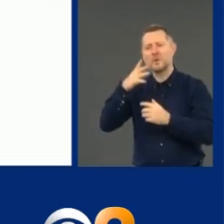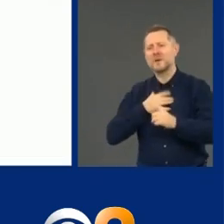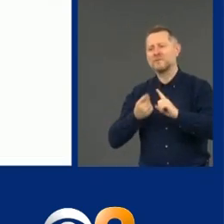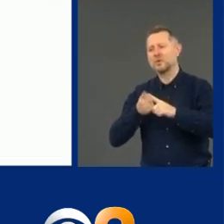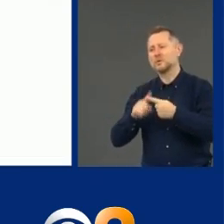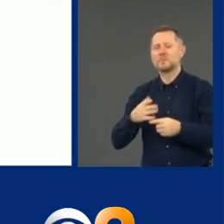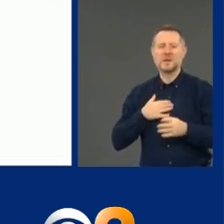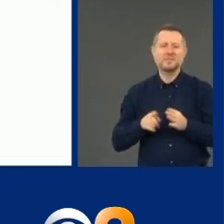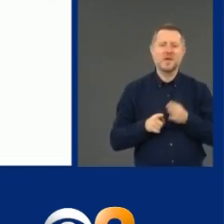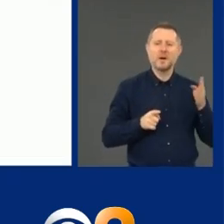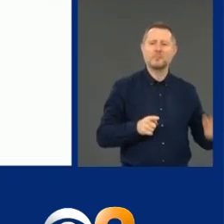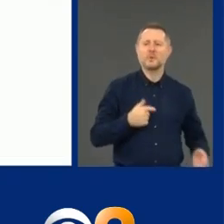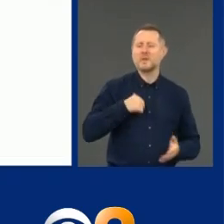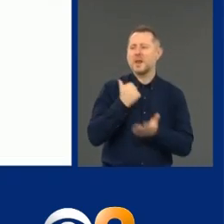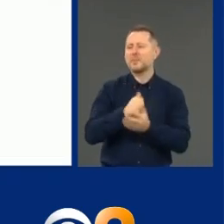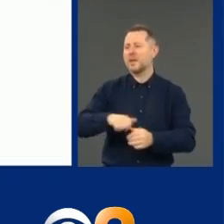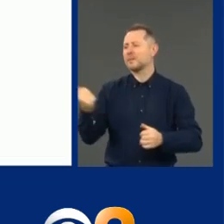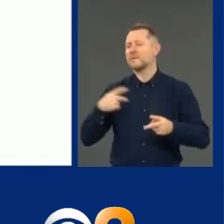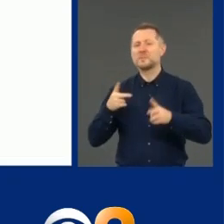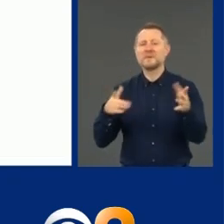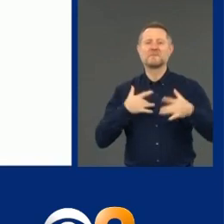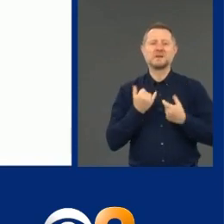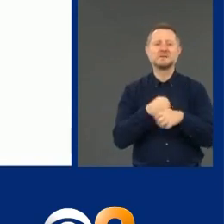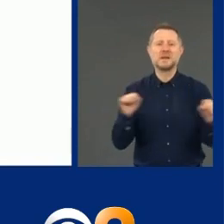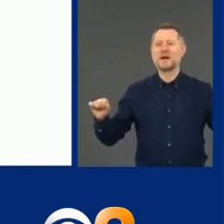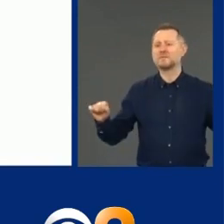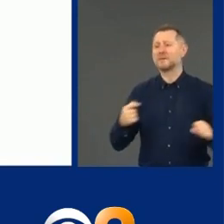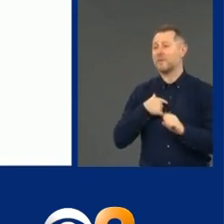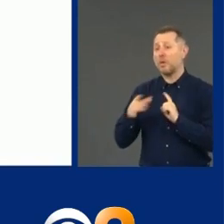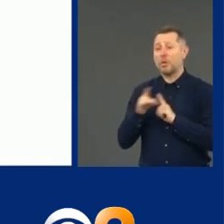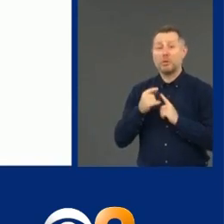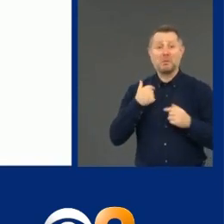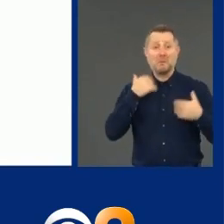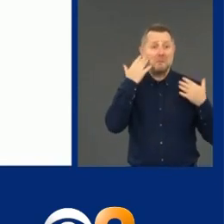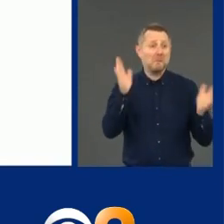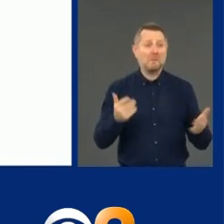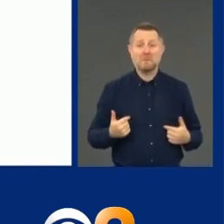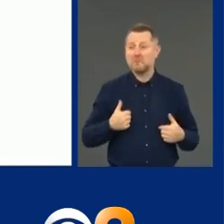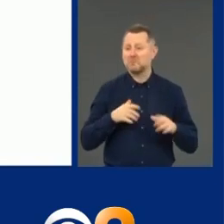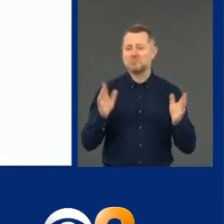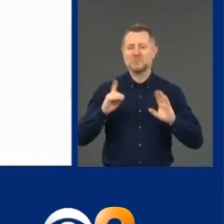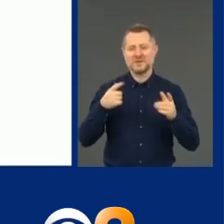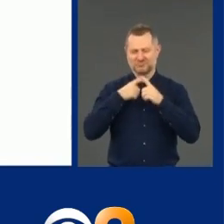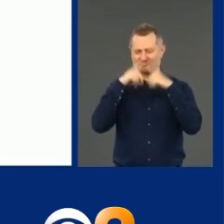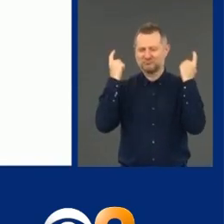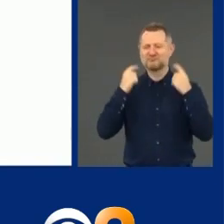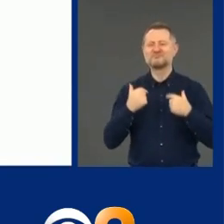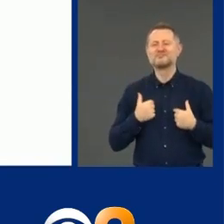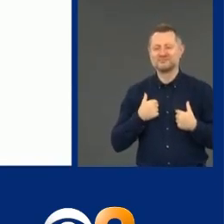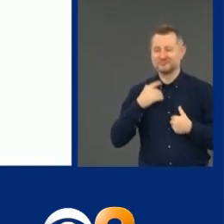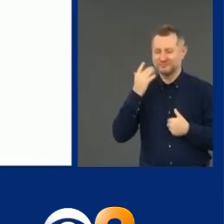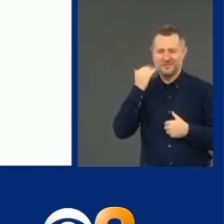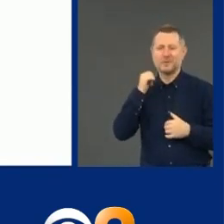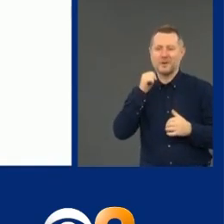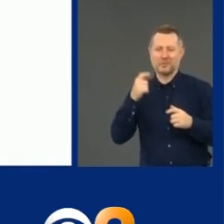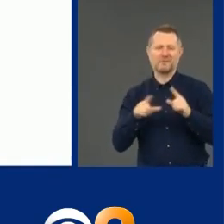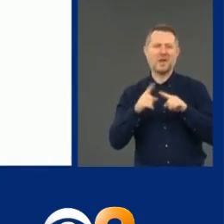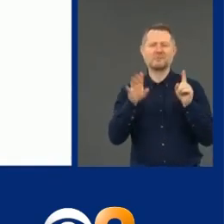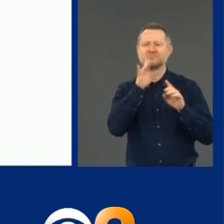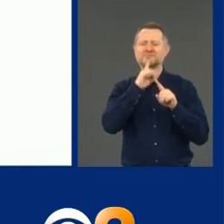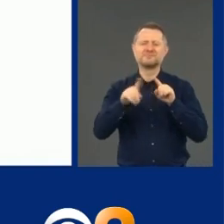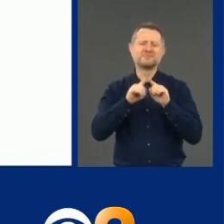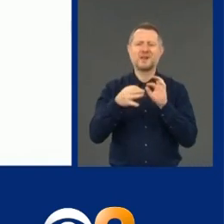help others feel safe. Because I don't know if I'm carrying the virus. Ich trage eine Maske para cuidar a mi madre. My roommates. For my family members who